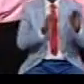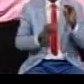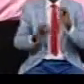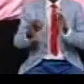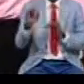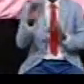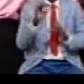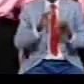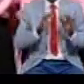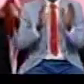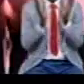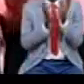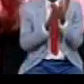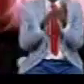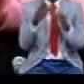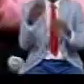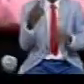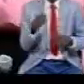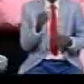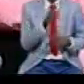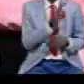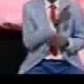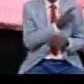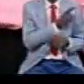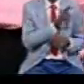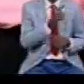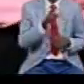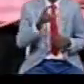understanding. Oh, magnify the